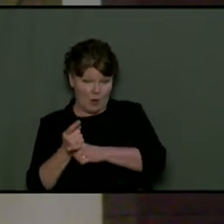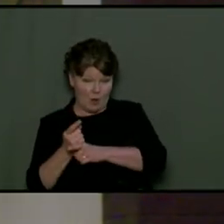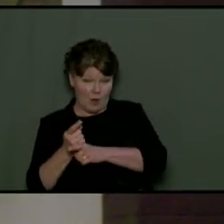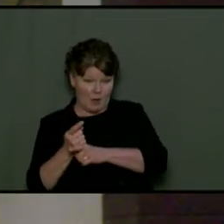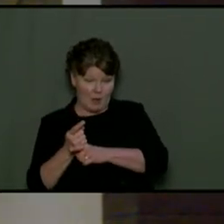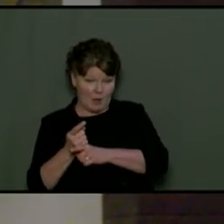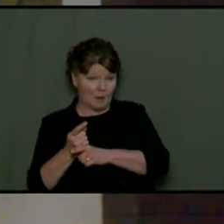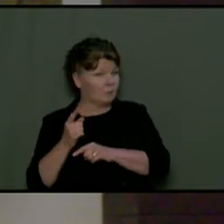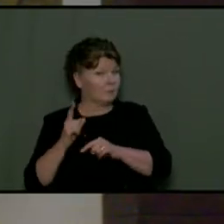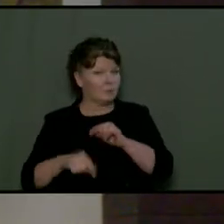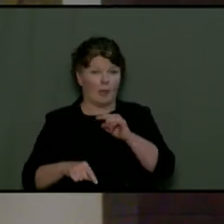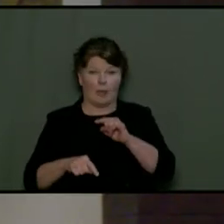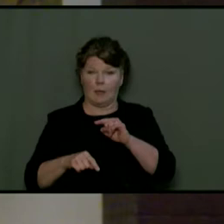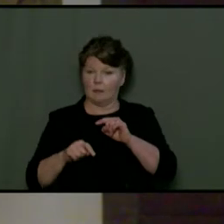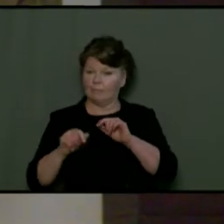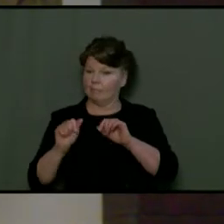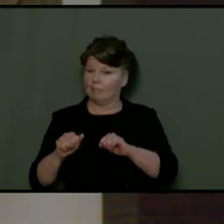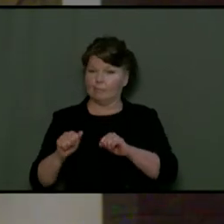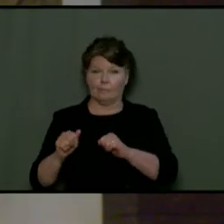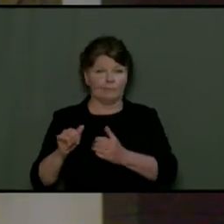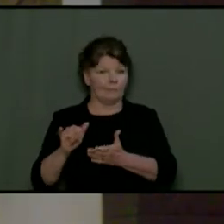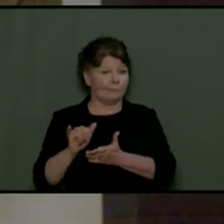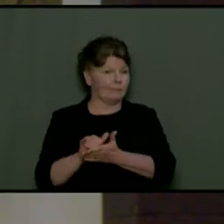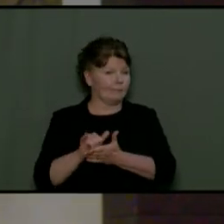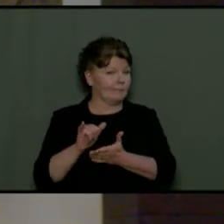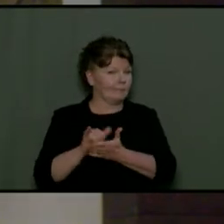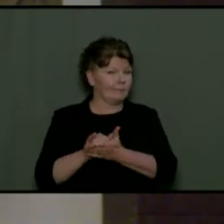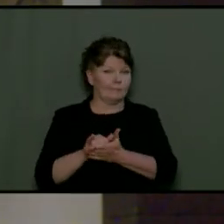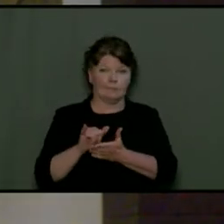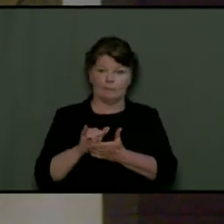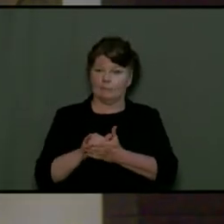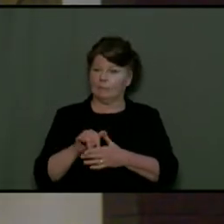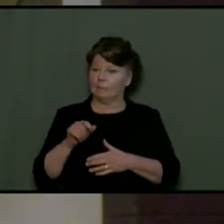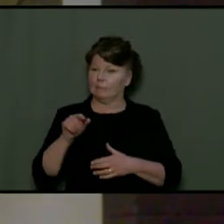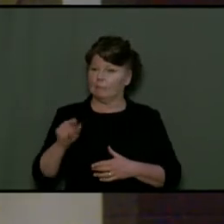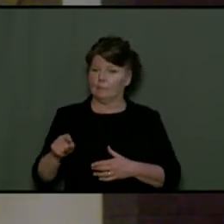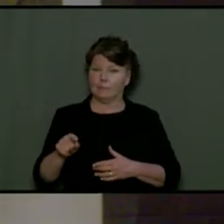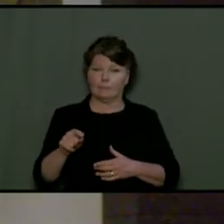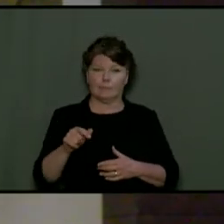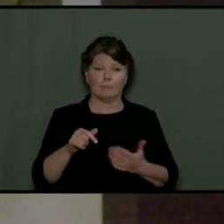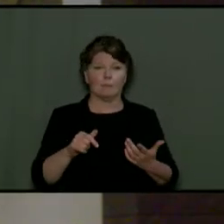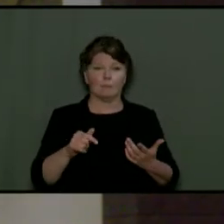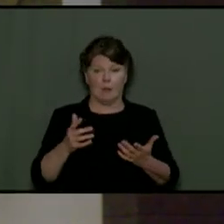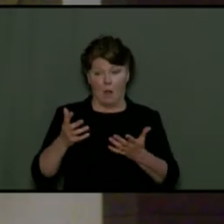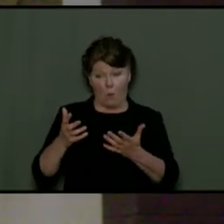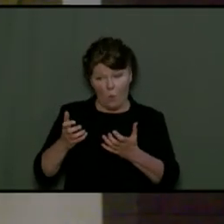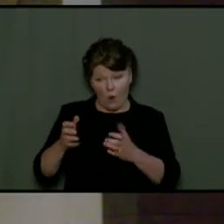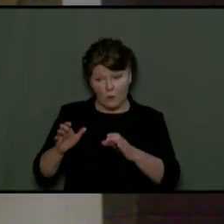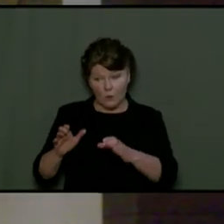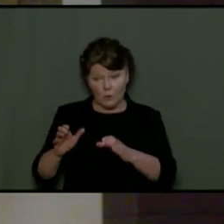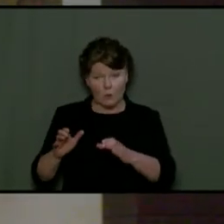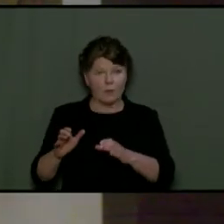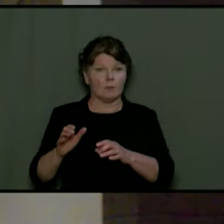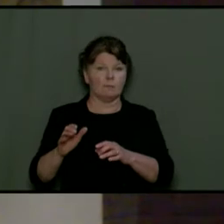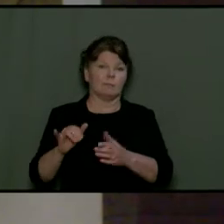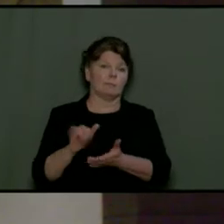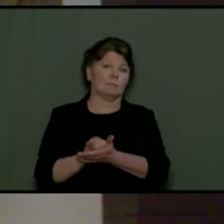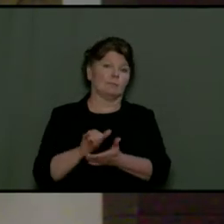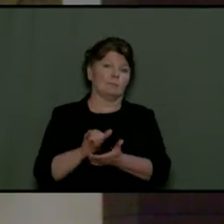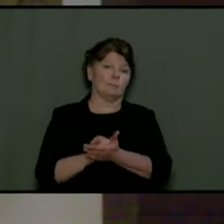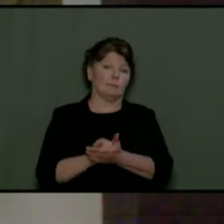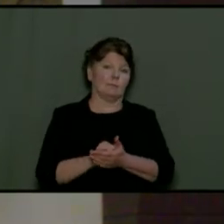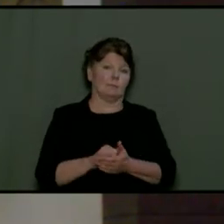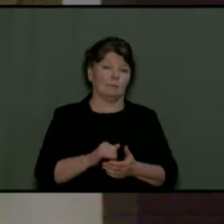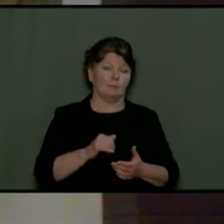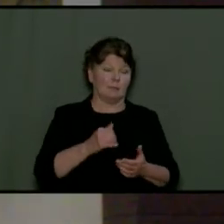the ability to carry it out. For I do not do the good I want, but the evil I do